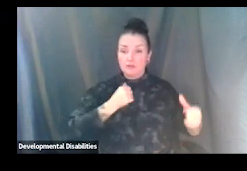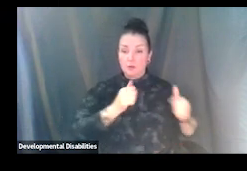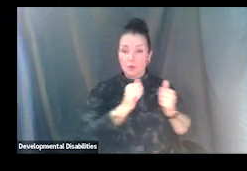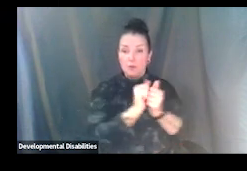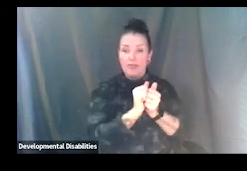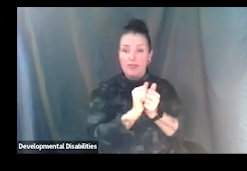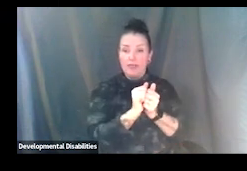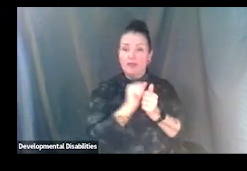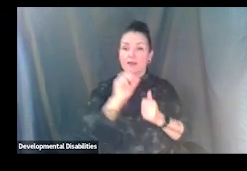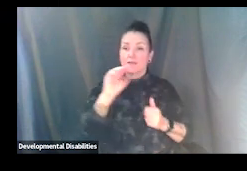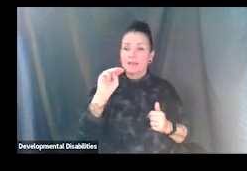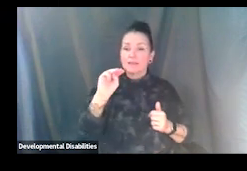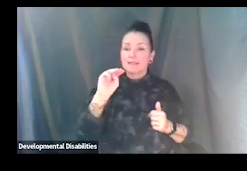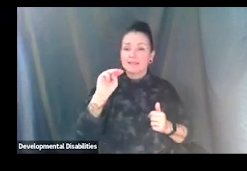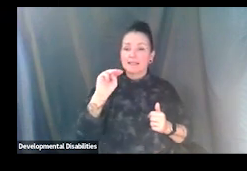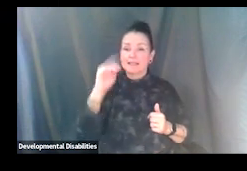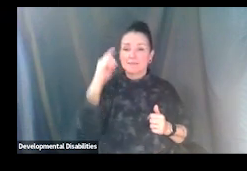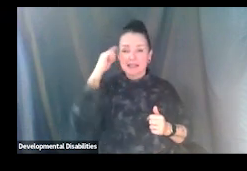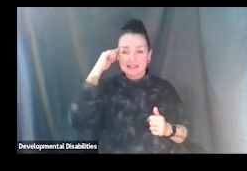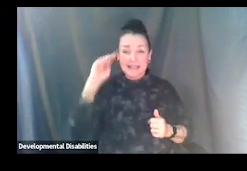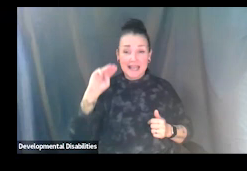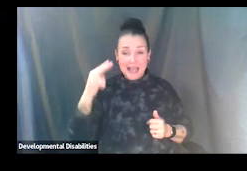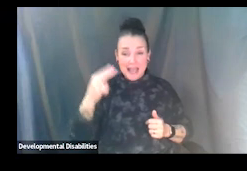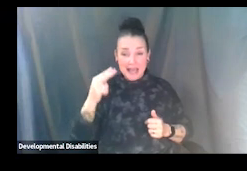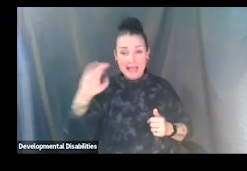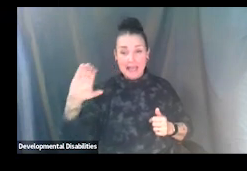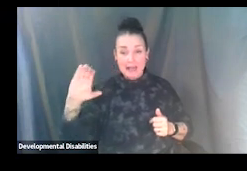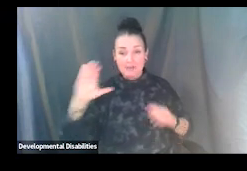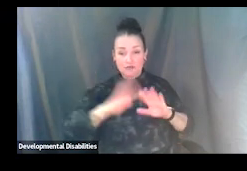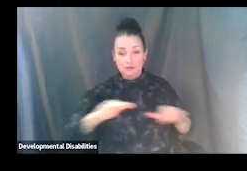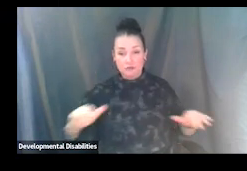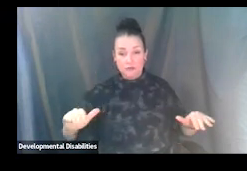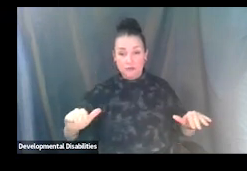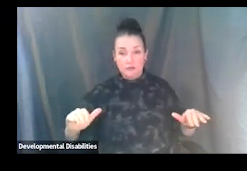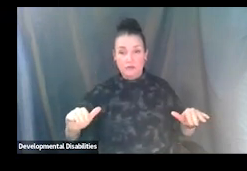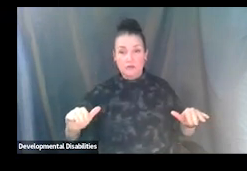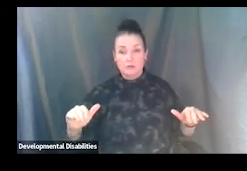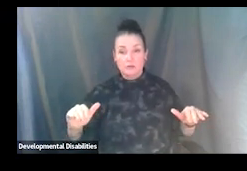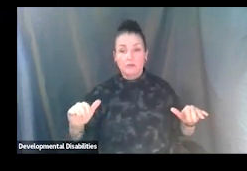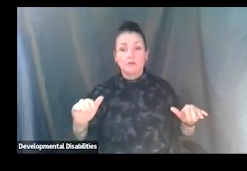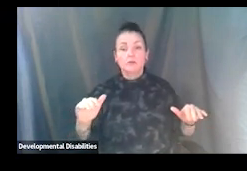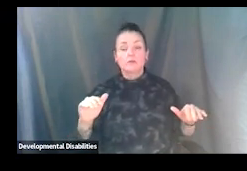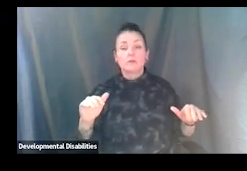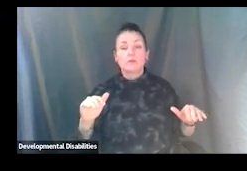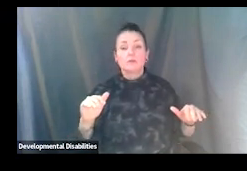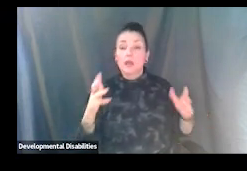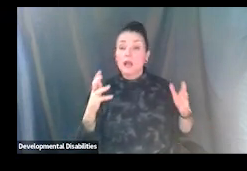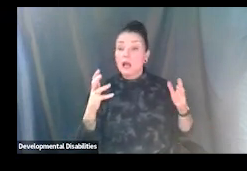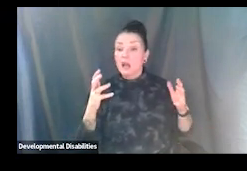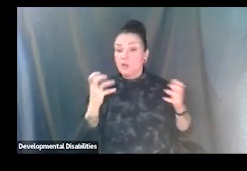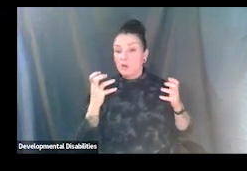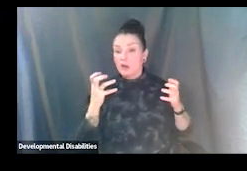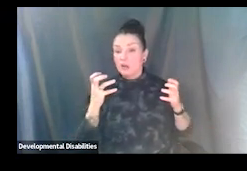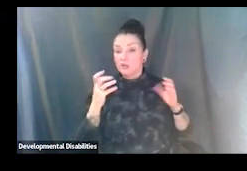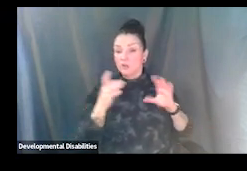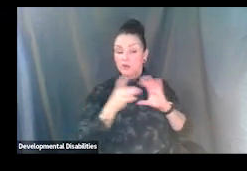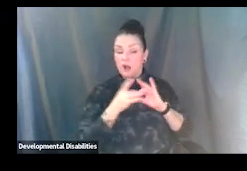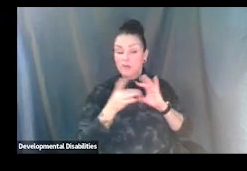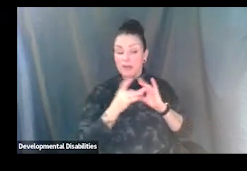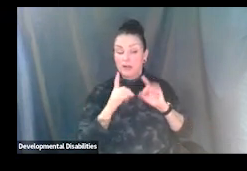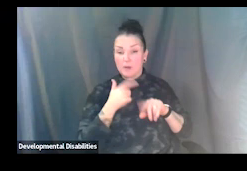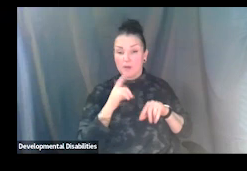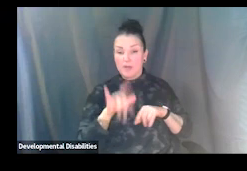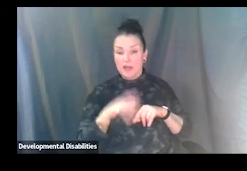psychosocial, anatomical aspects. And I'd like to maybe comment on the results of that at the end of